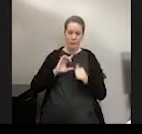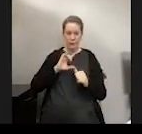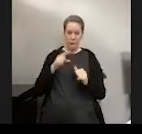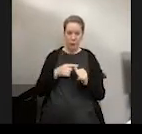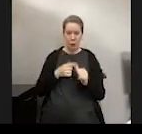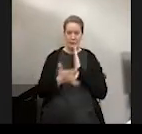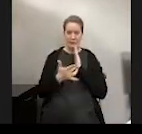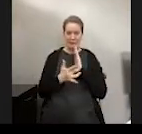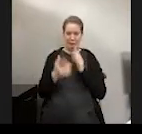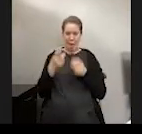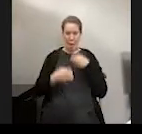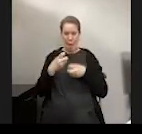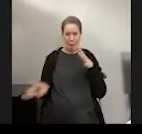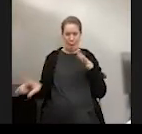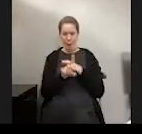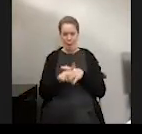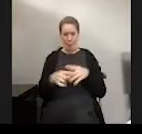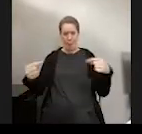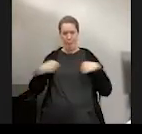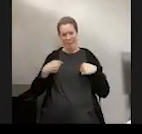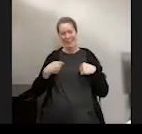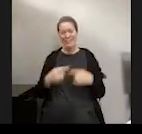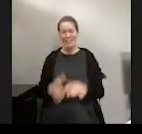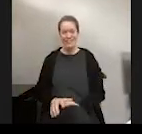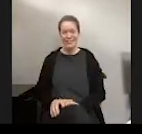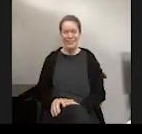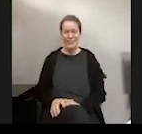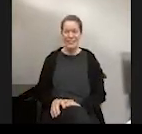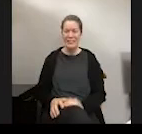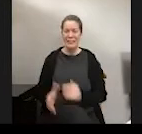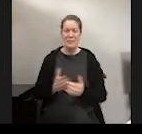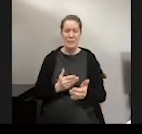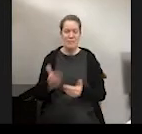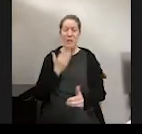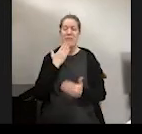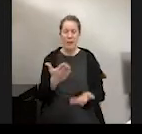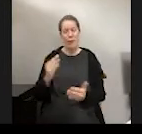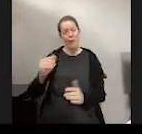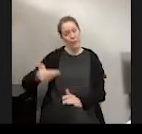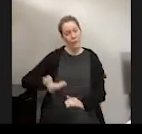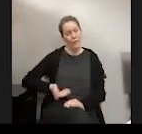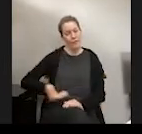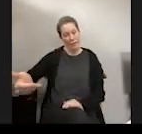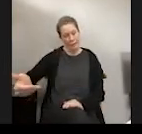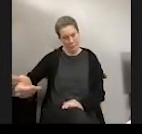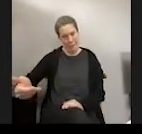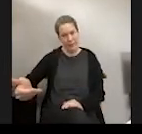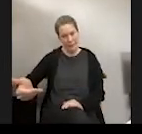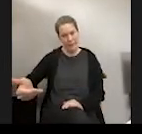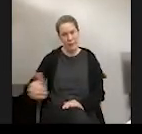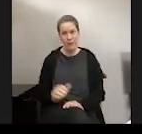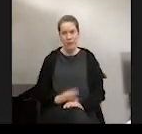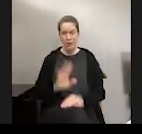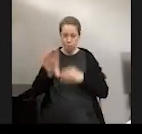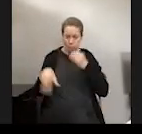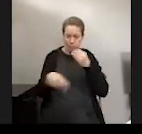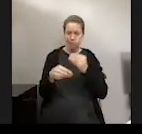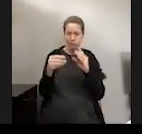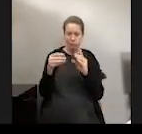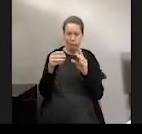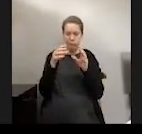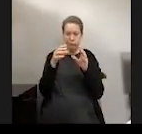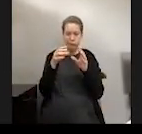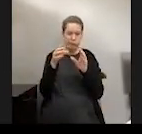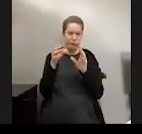talk. So thank you very much for inviting me. I don't have a lot to add to that, except that I'm